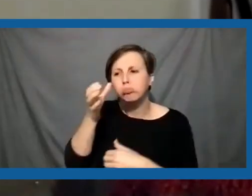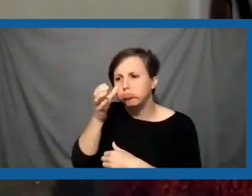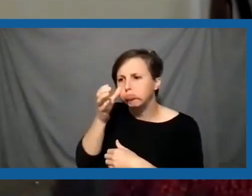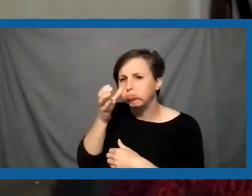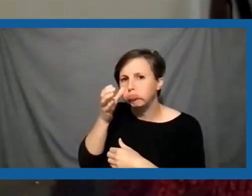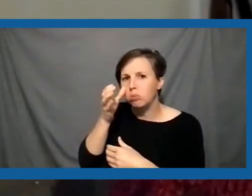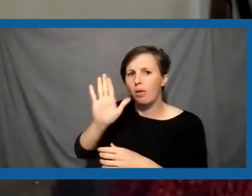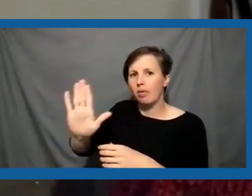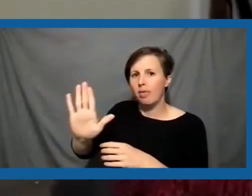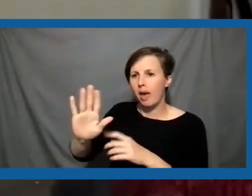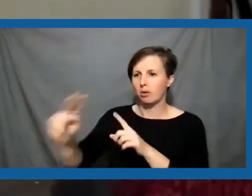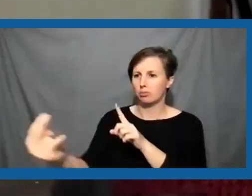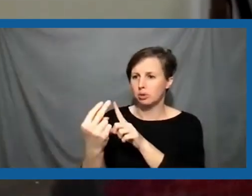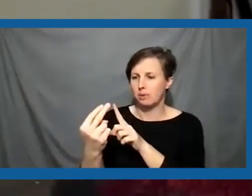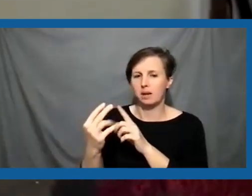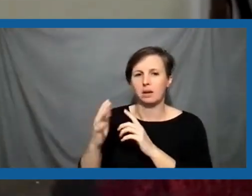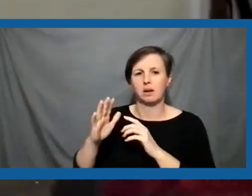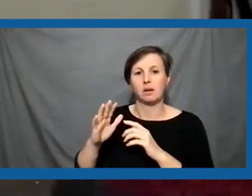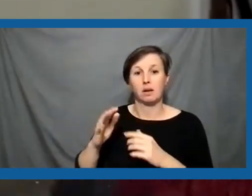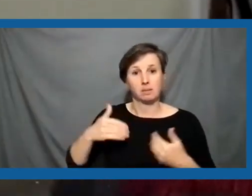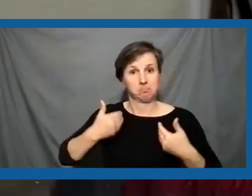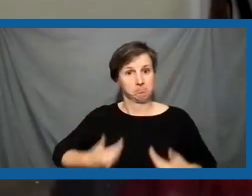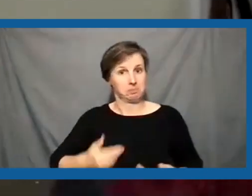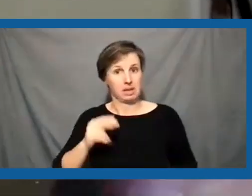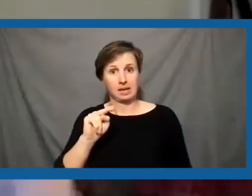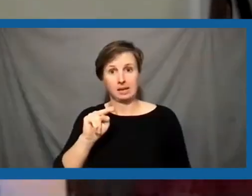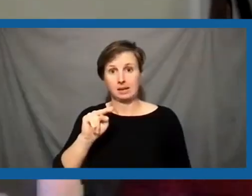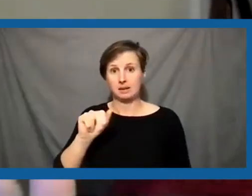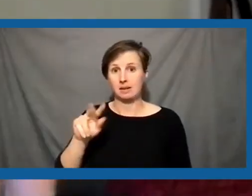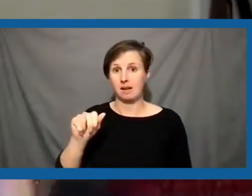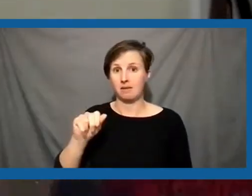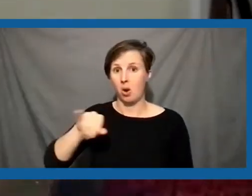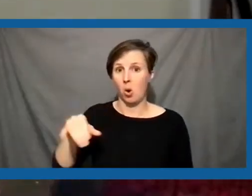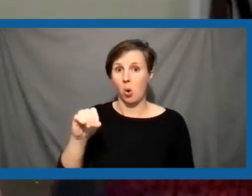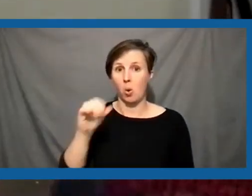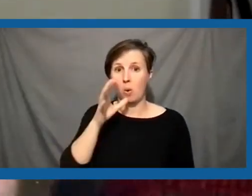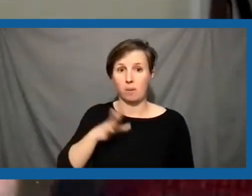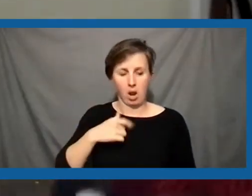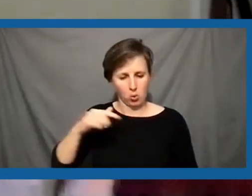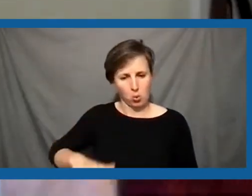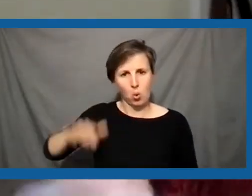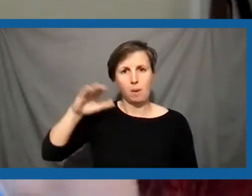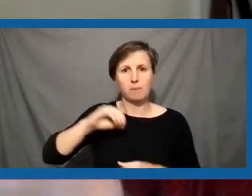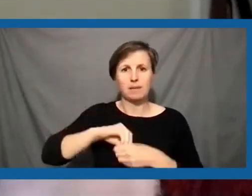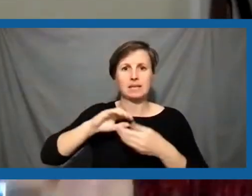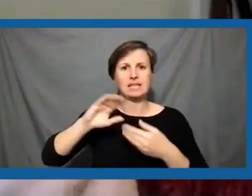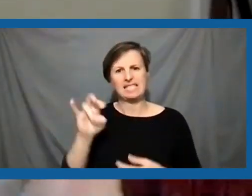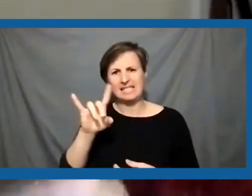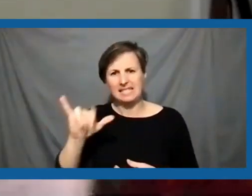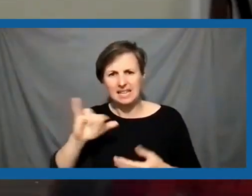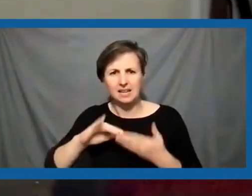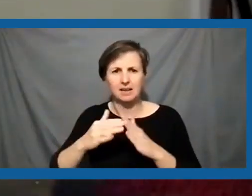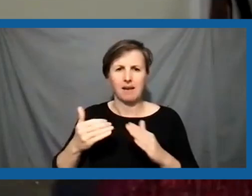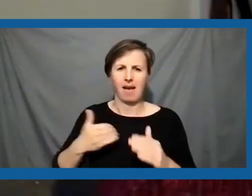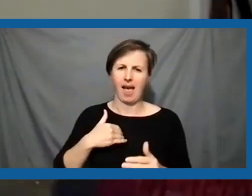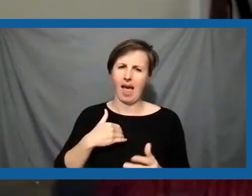I know as a Navajo woman, and especially one that has grown up in the city, I carry a very specific type